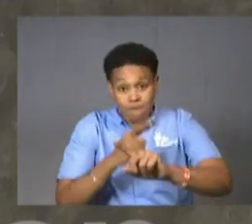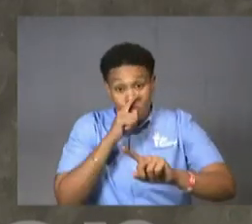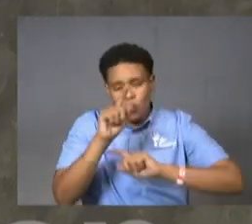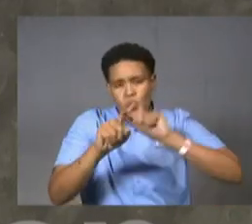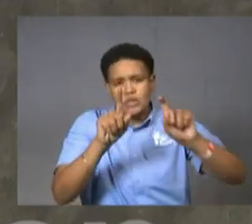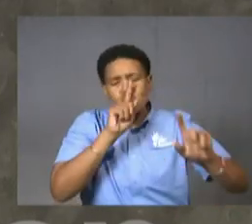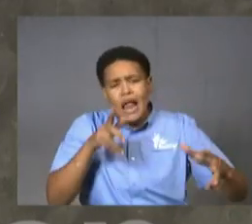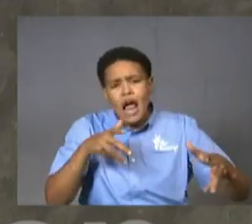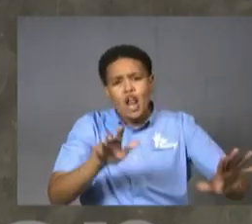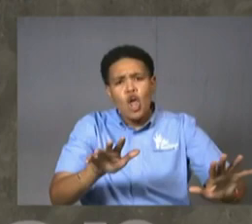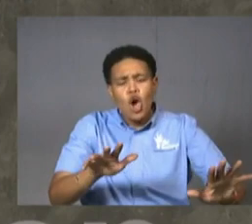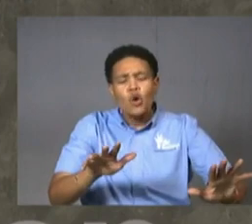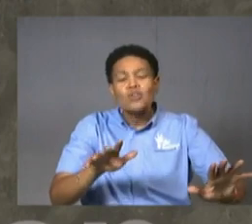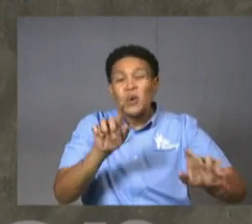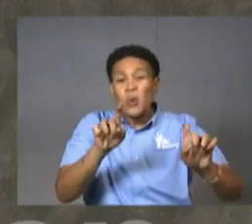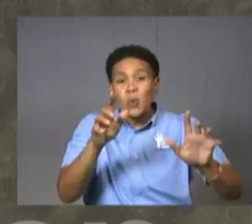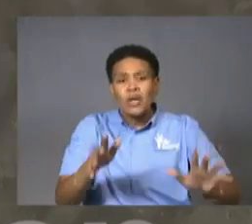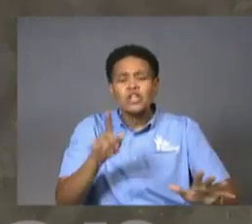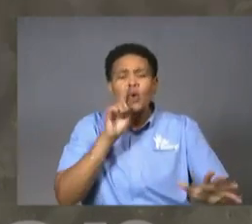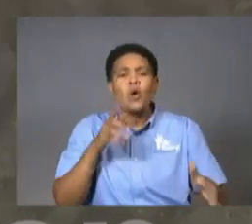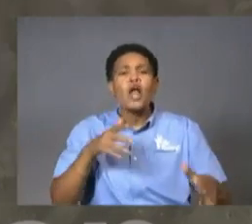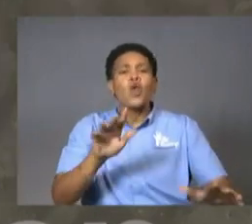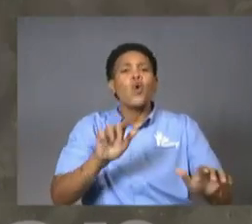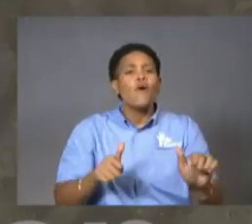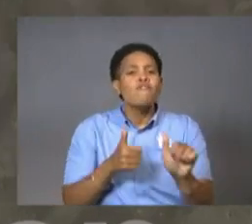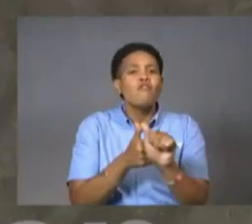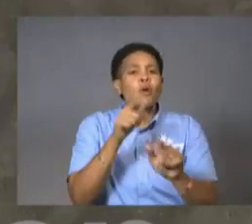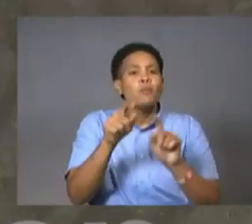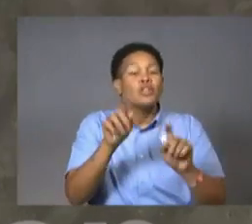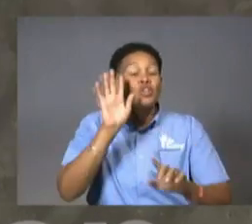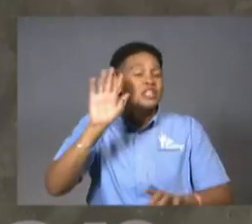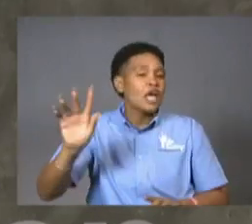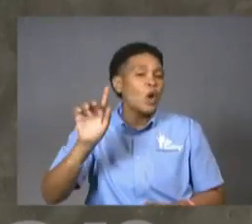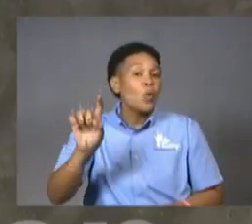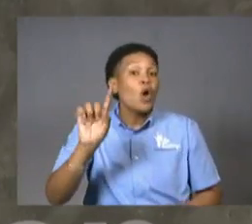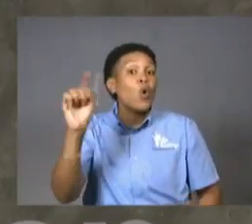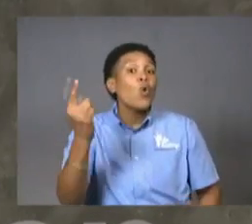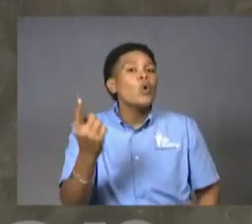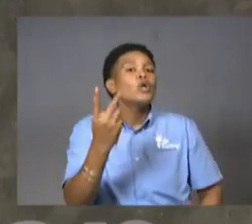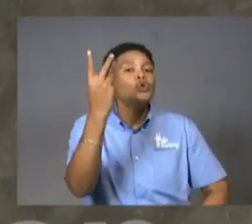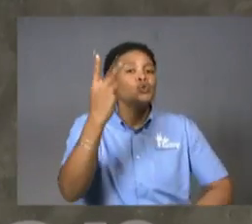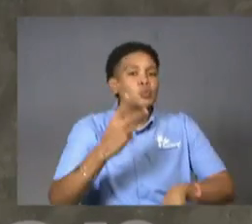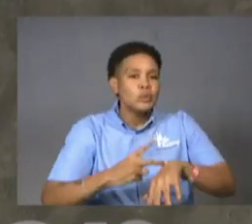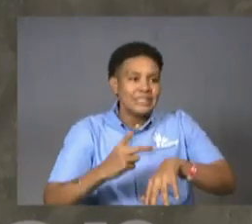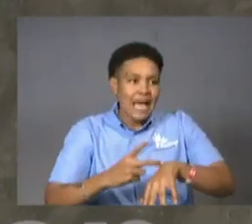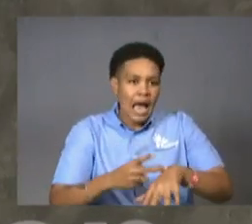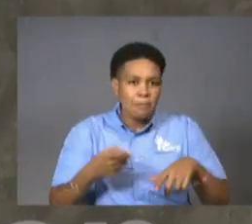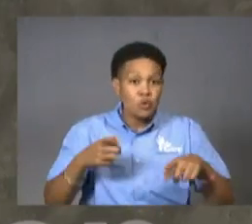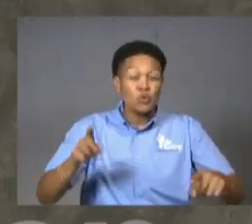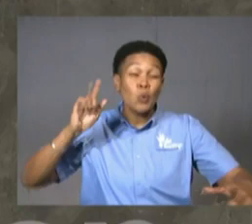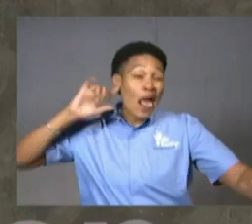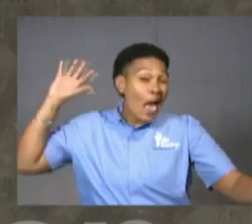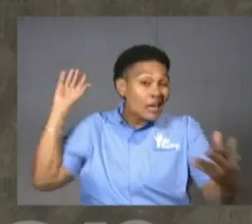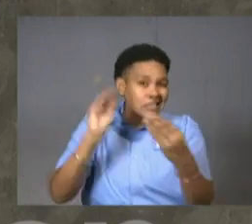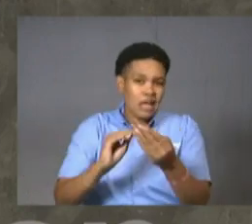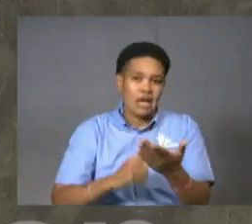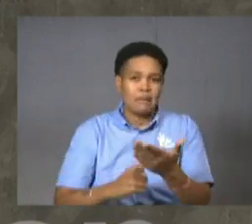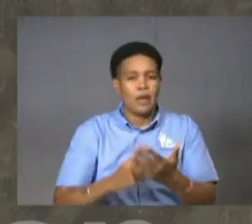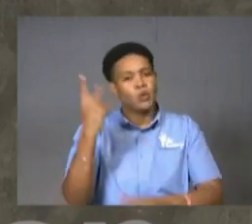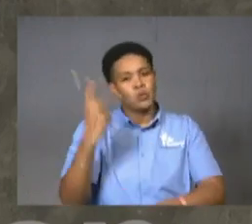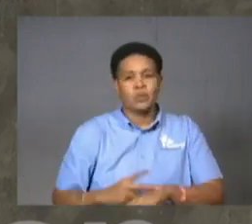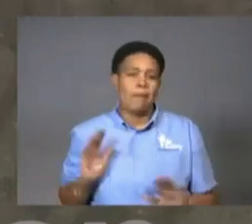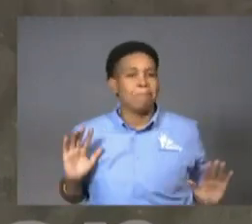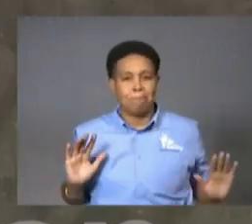allowed a follow-up question to their primary question only on 2 occasions during the entire debate.